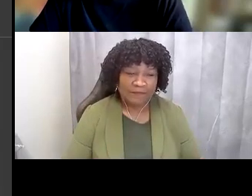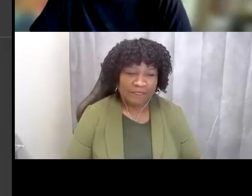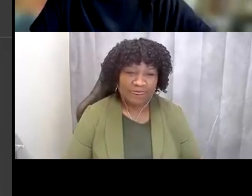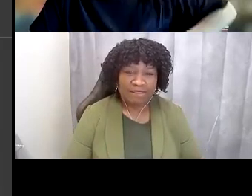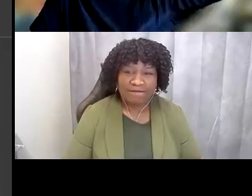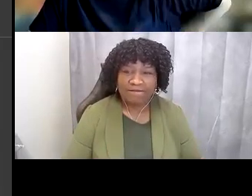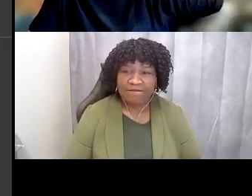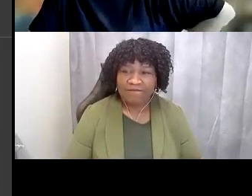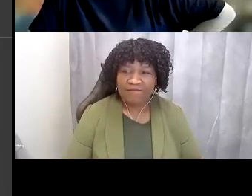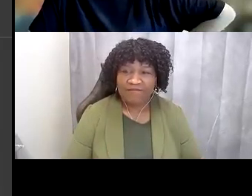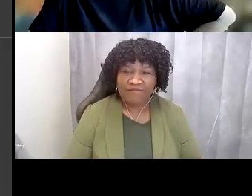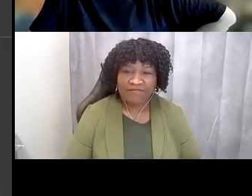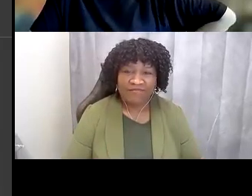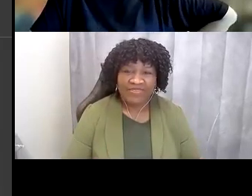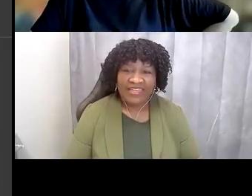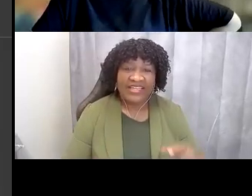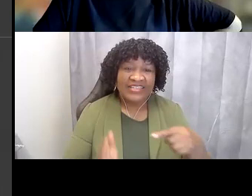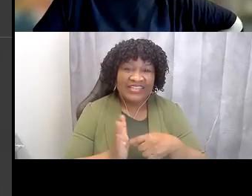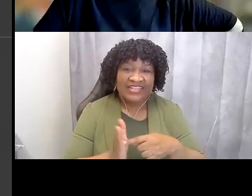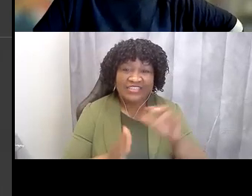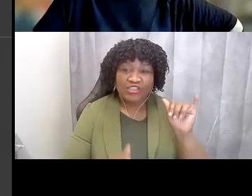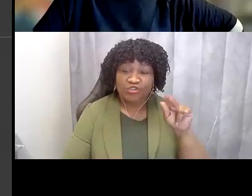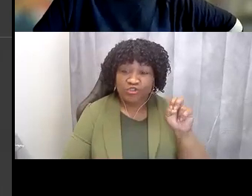next. Okay, and our next one will be June 8th.